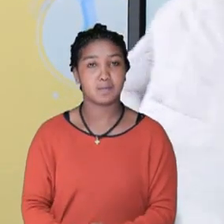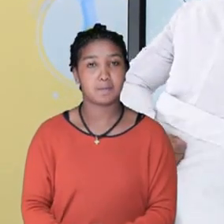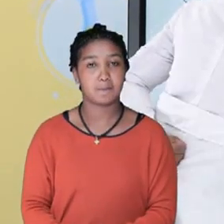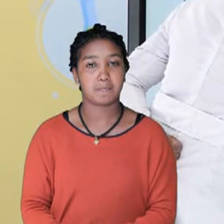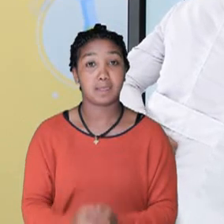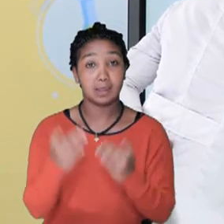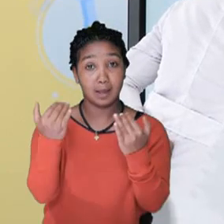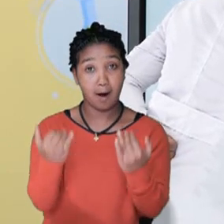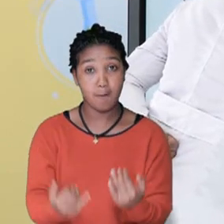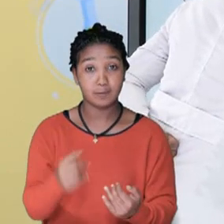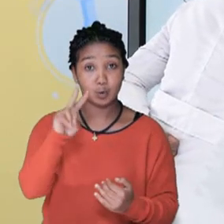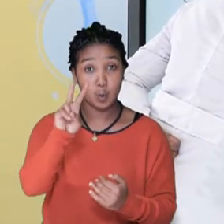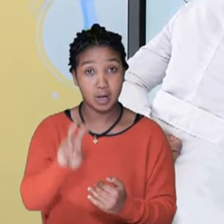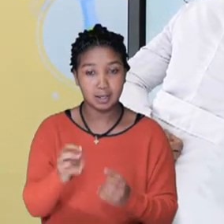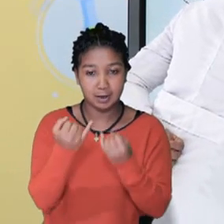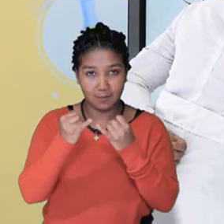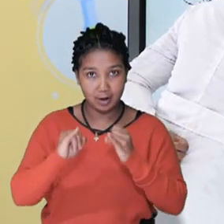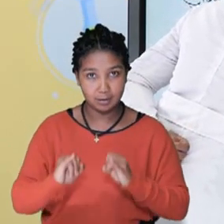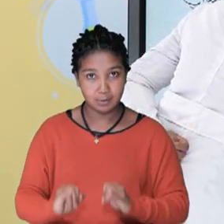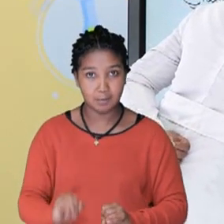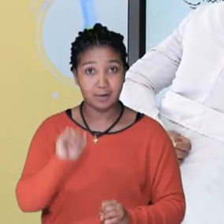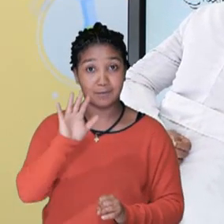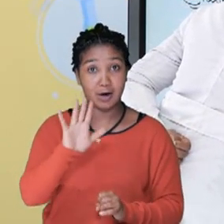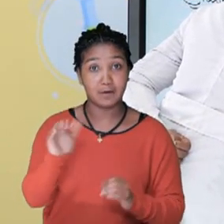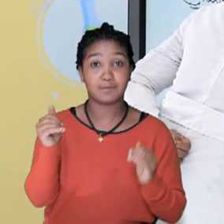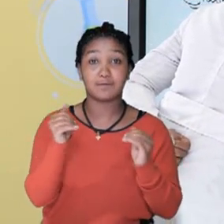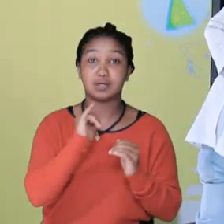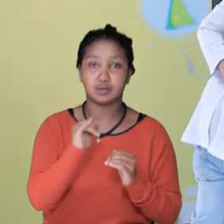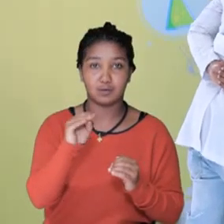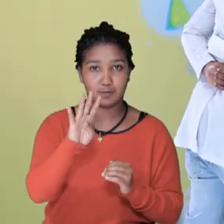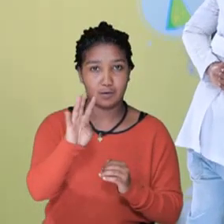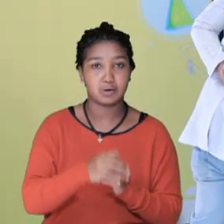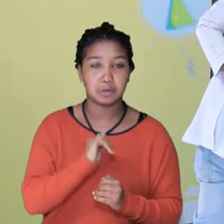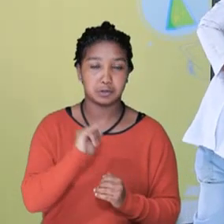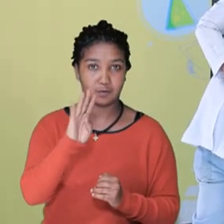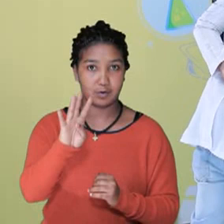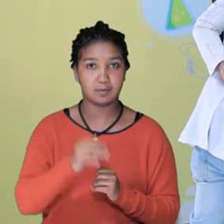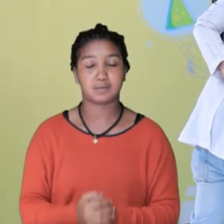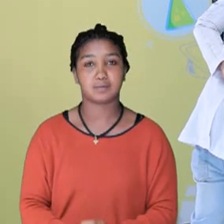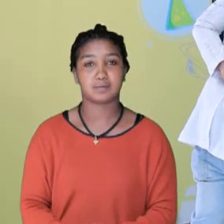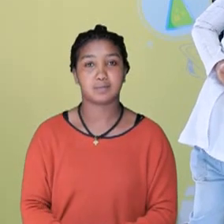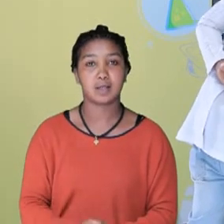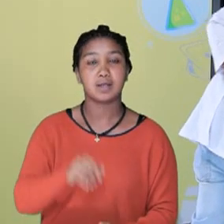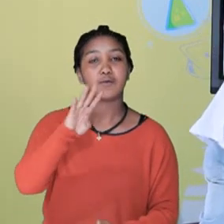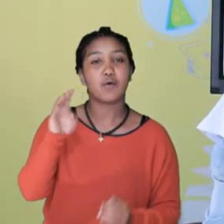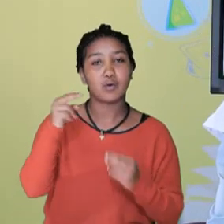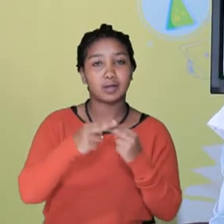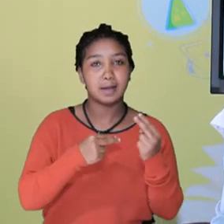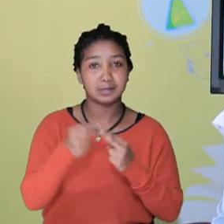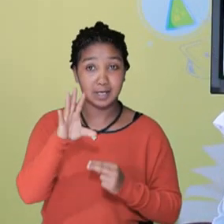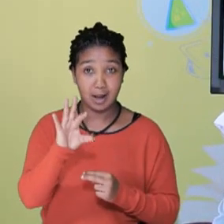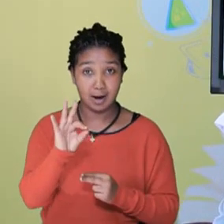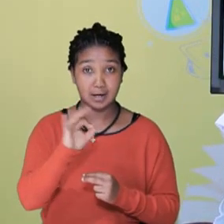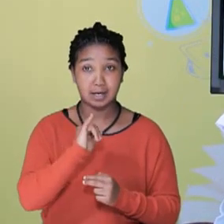Now 20 divided by 5 is 4. It is 4. 4 times 9